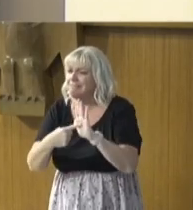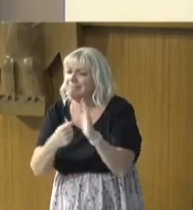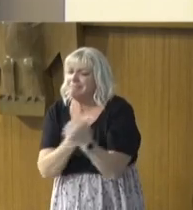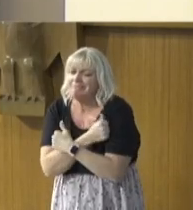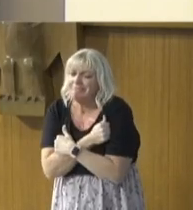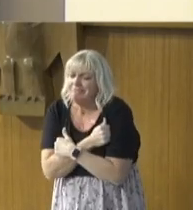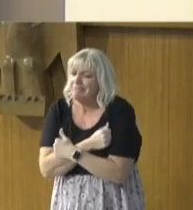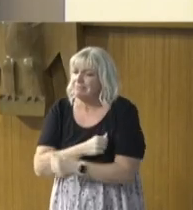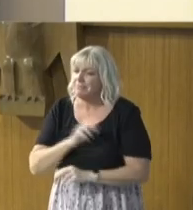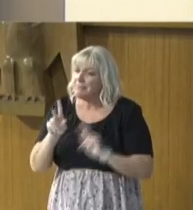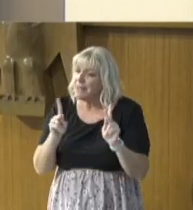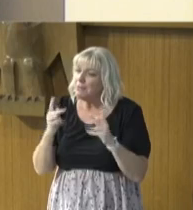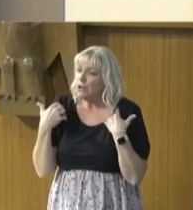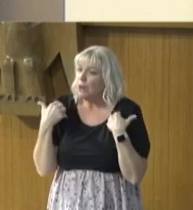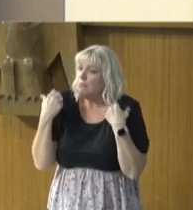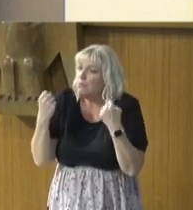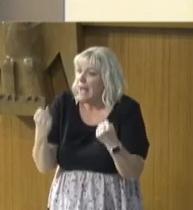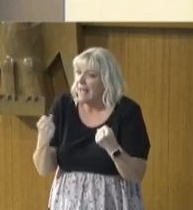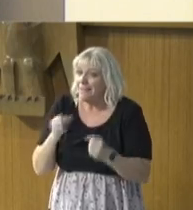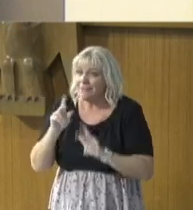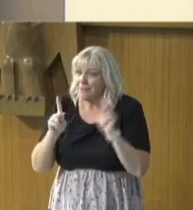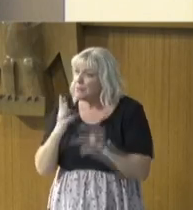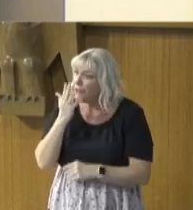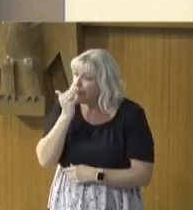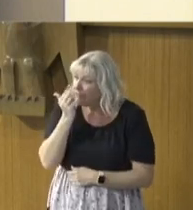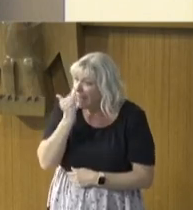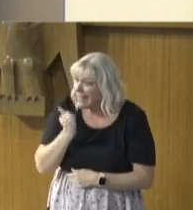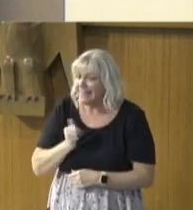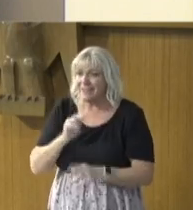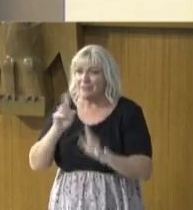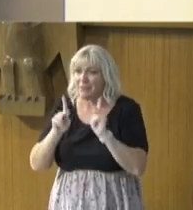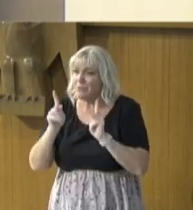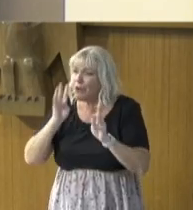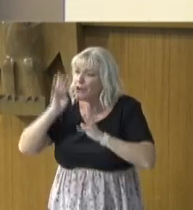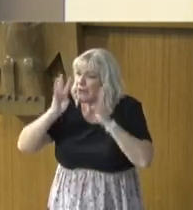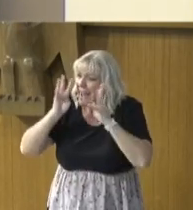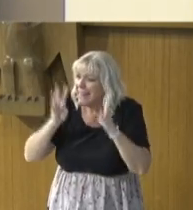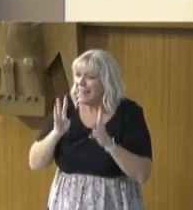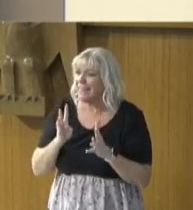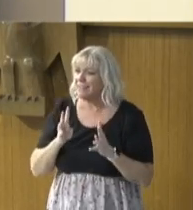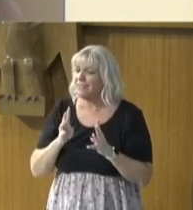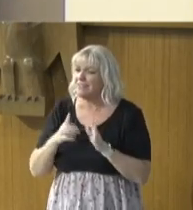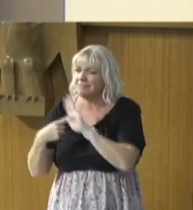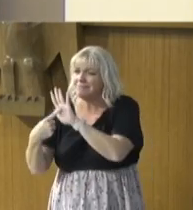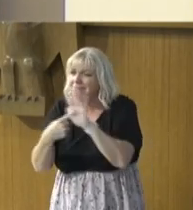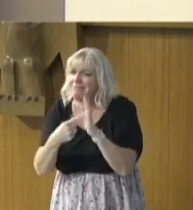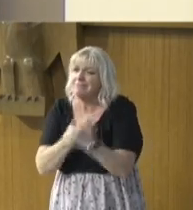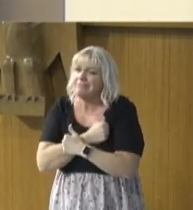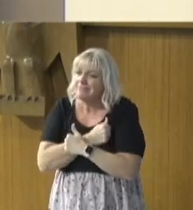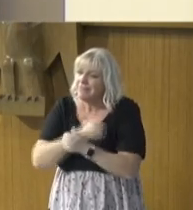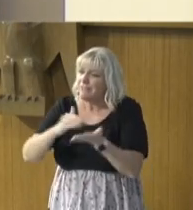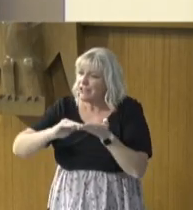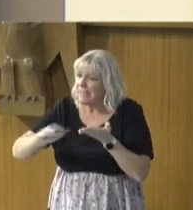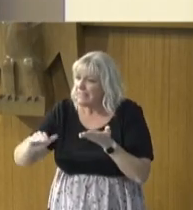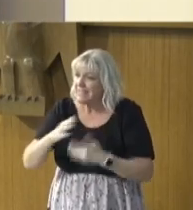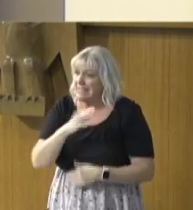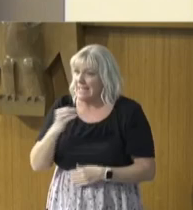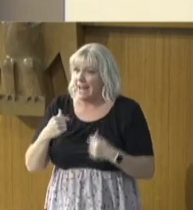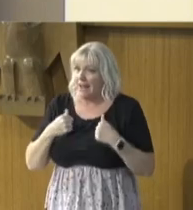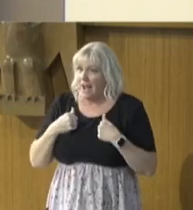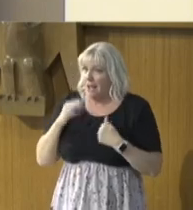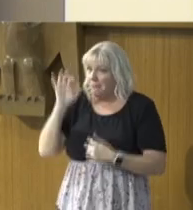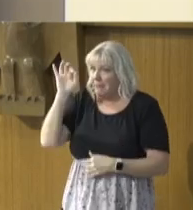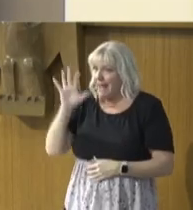and brave, and funny, and creative, and compassionate, and forgiving. And as a pastor,